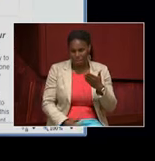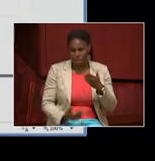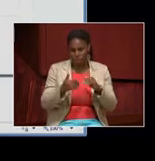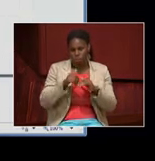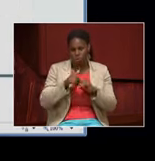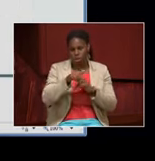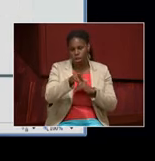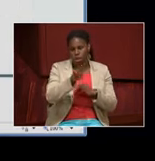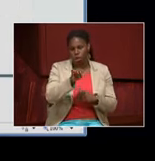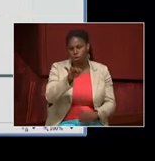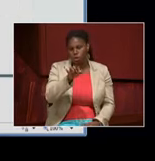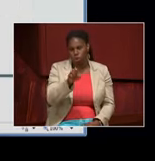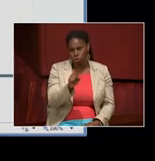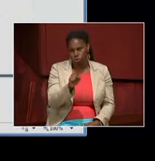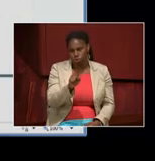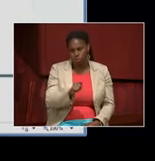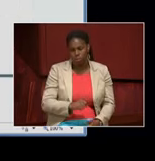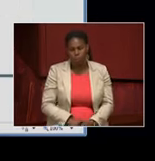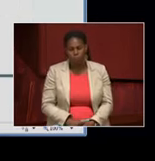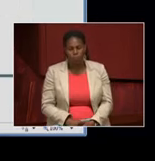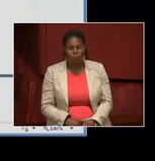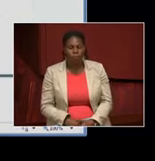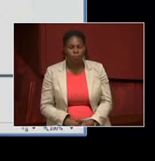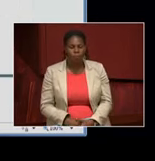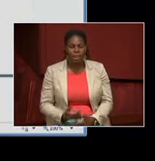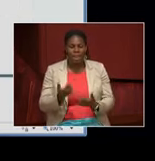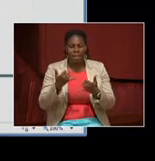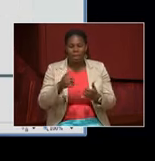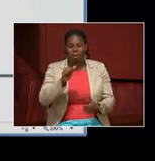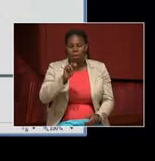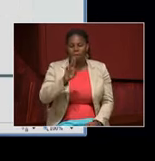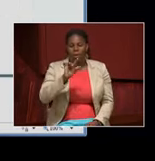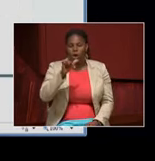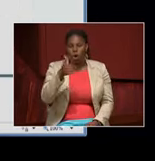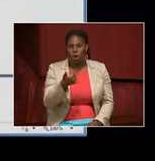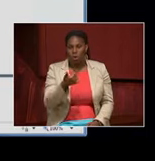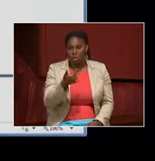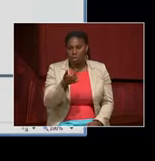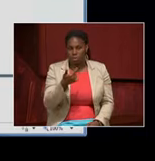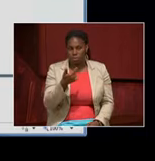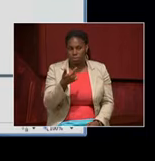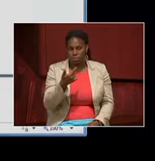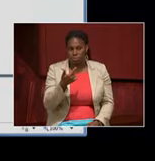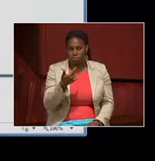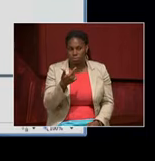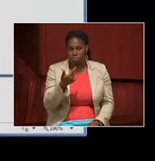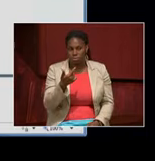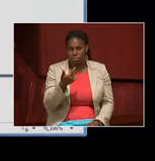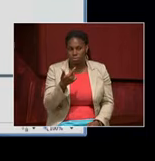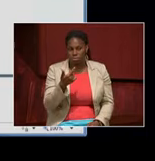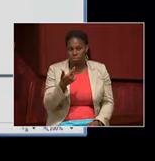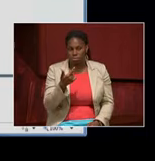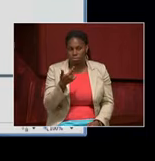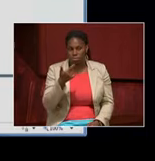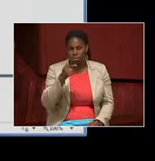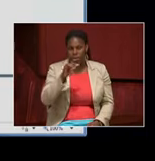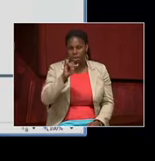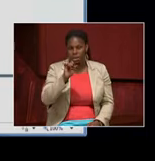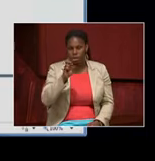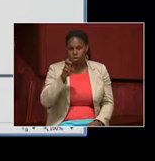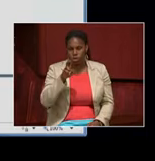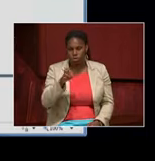out. So right now we have the August issue or autumn issue, and so it's only been out for, I guess, a week